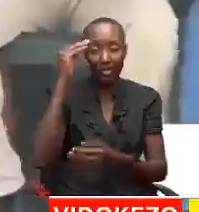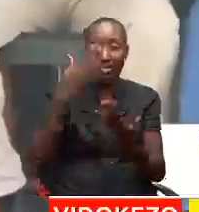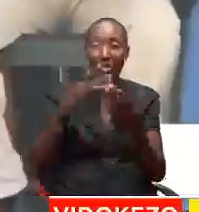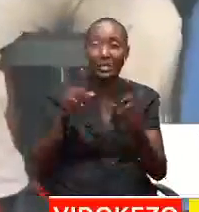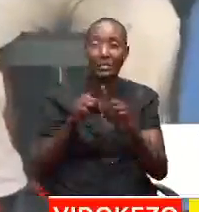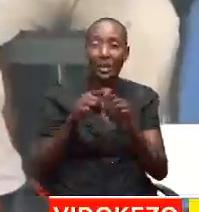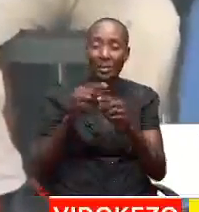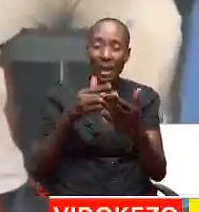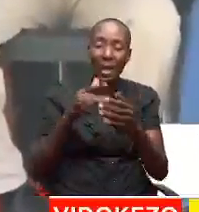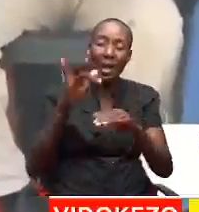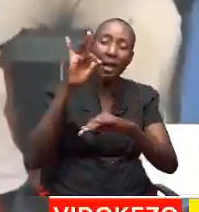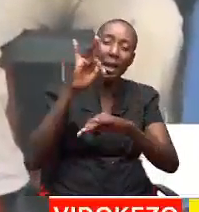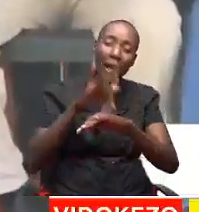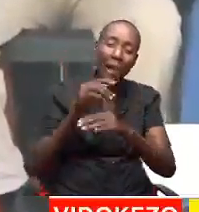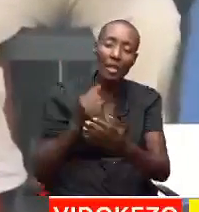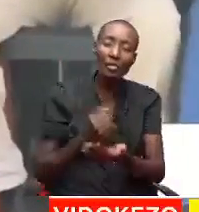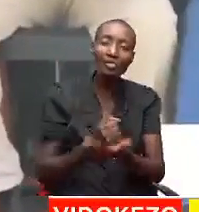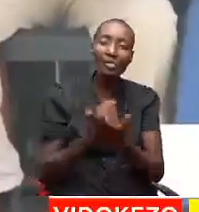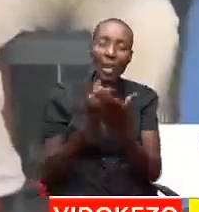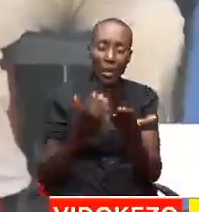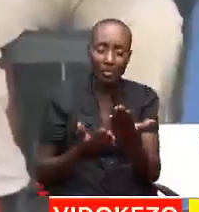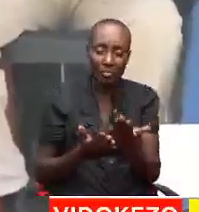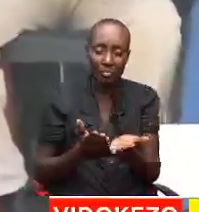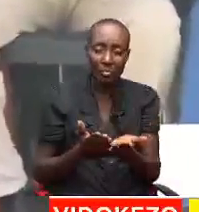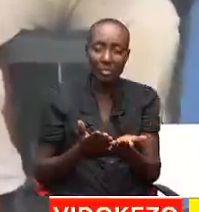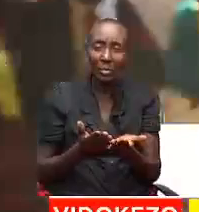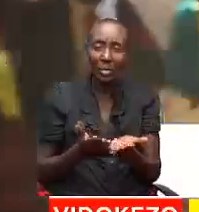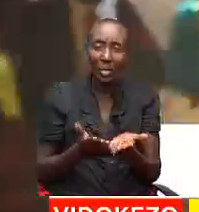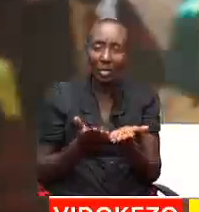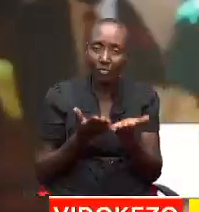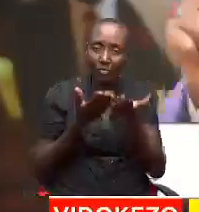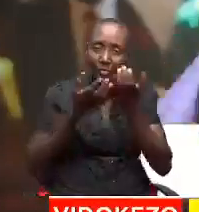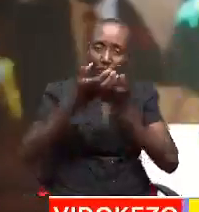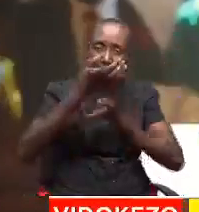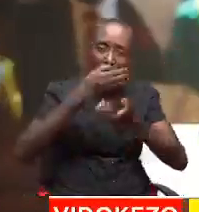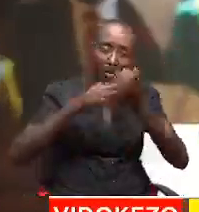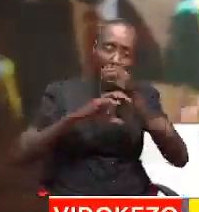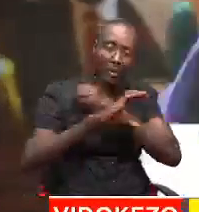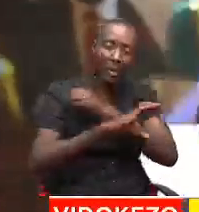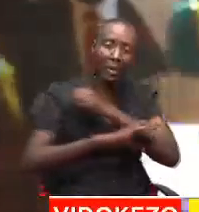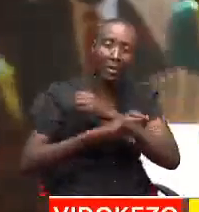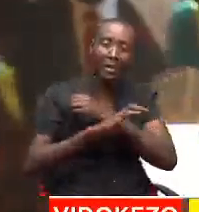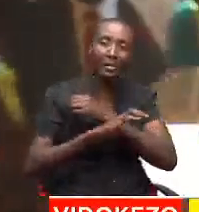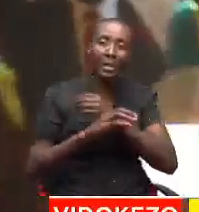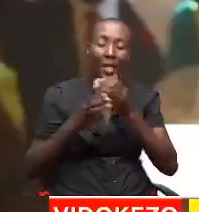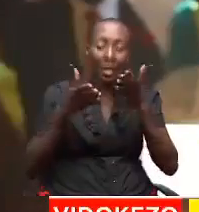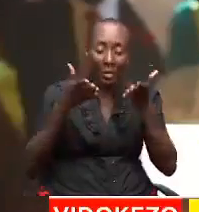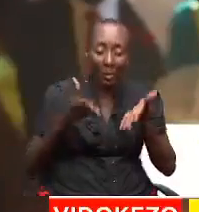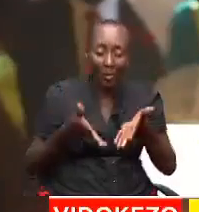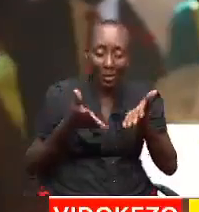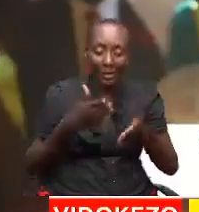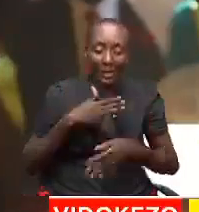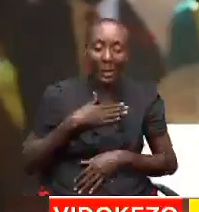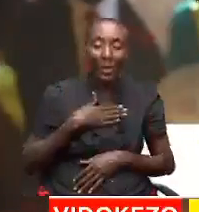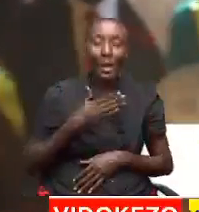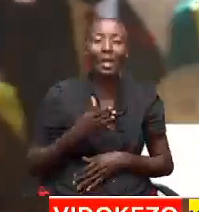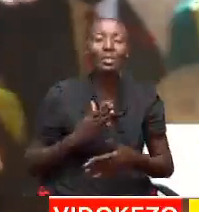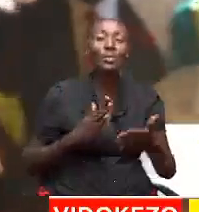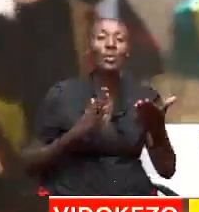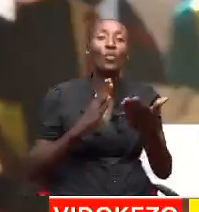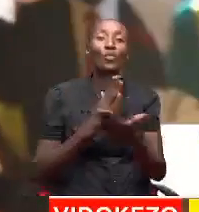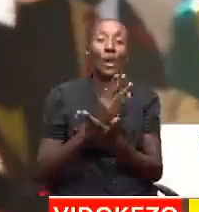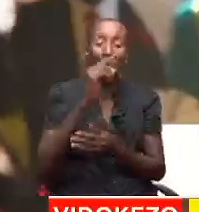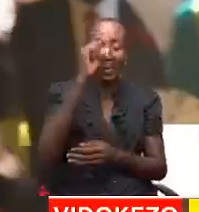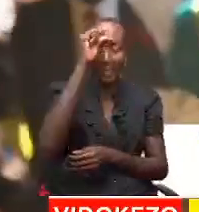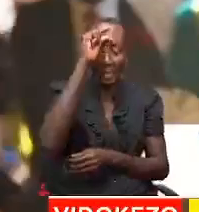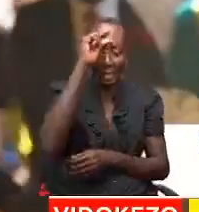pakubwa kutoimarika kimaendeleo nchini. My presence here is to confirm to you that the government of Kenya